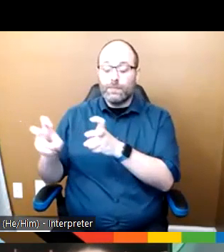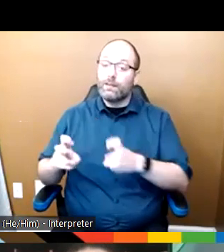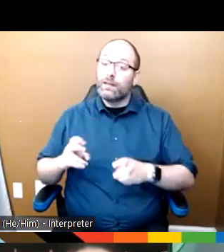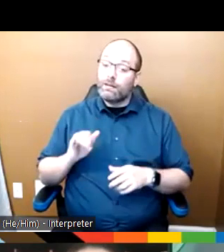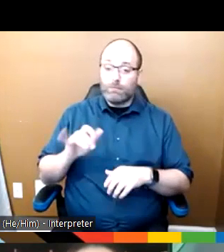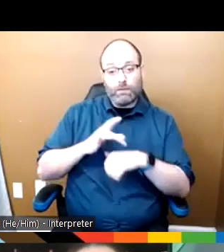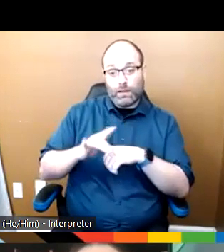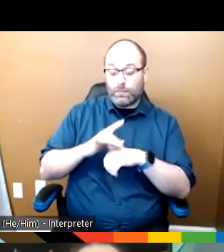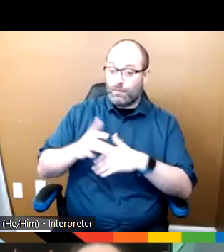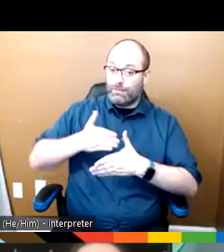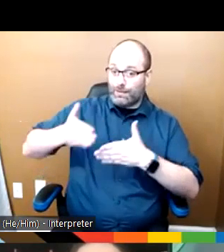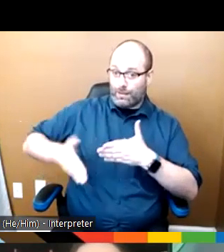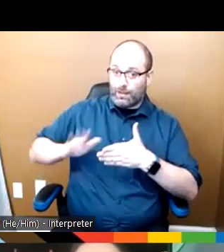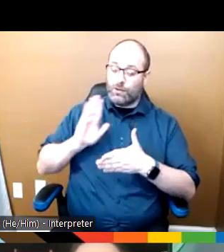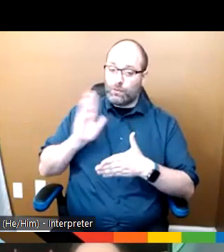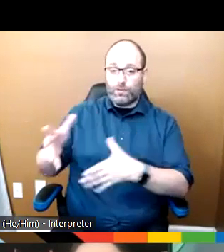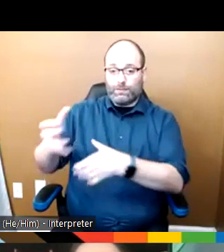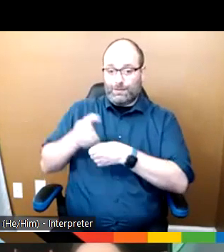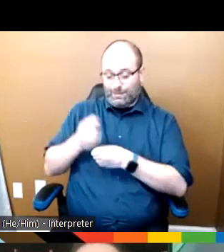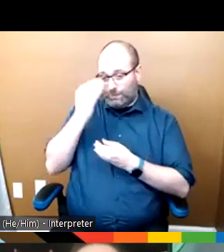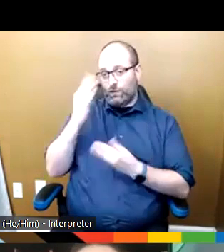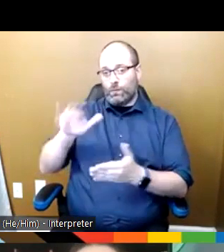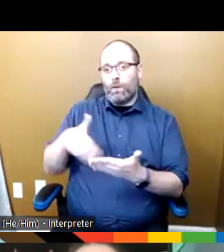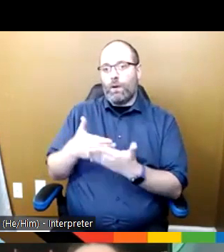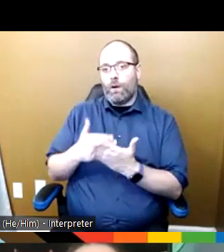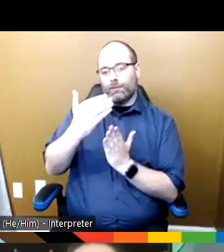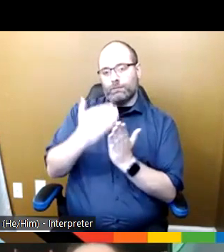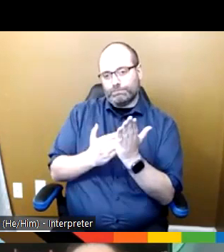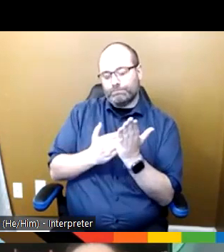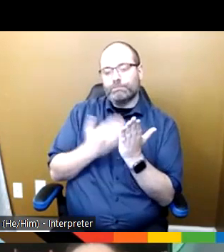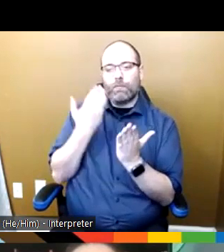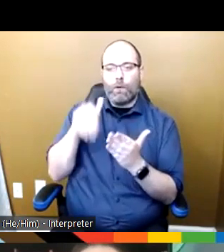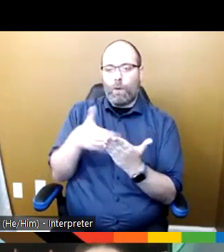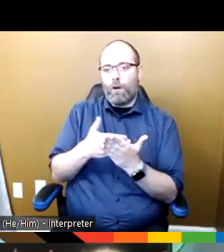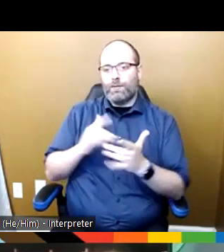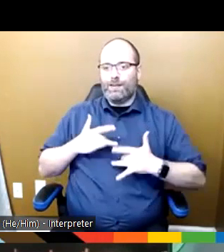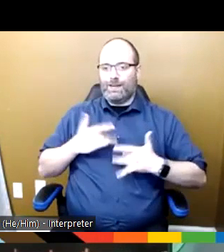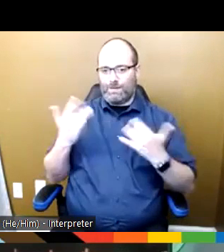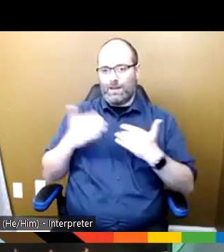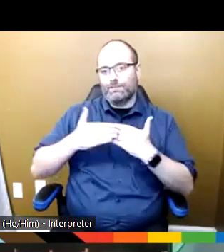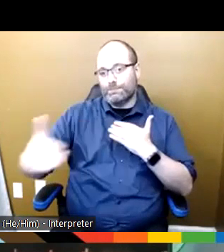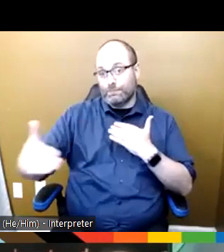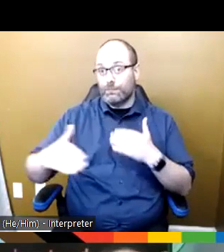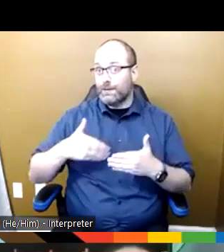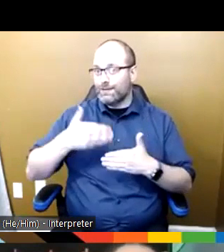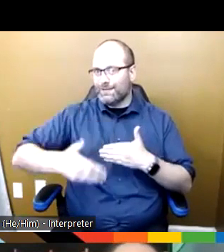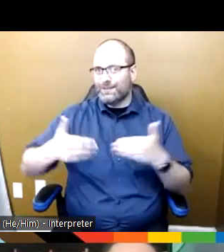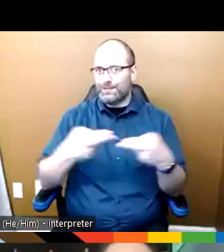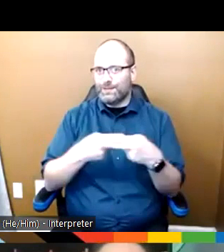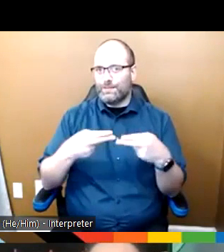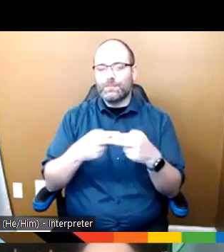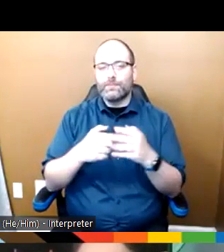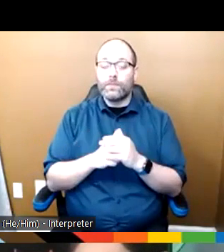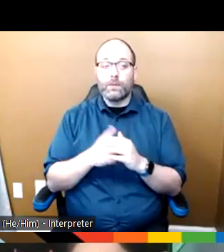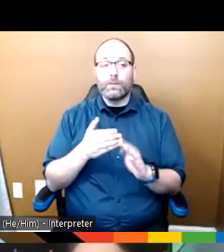have how to sign and receive information about all our upcoming events. Next slide. So for our area, the New